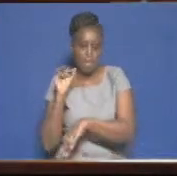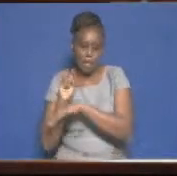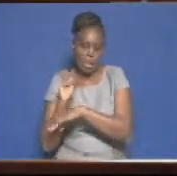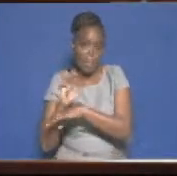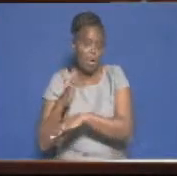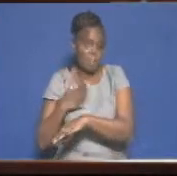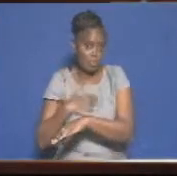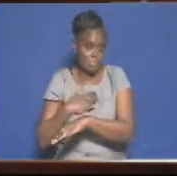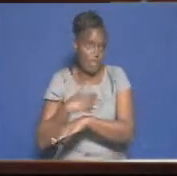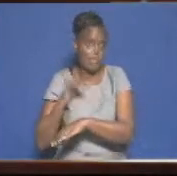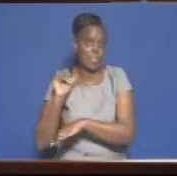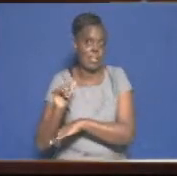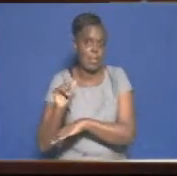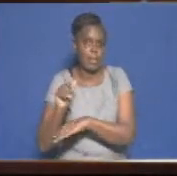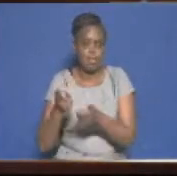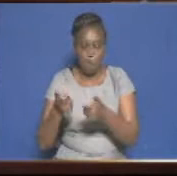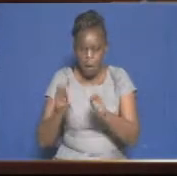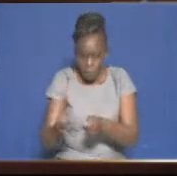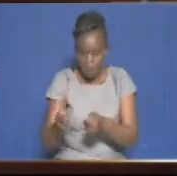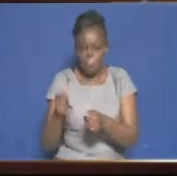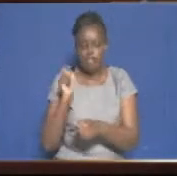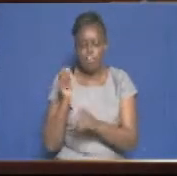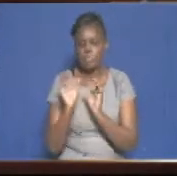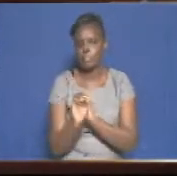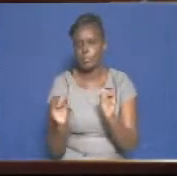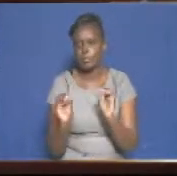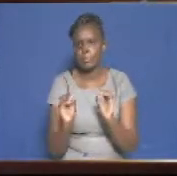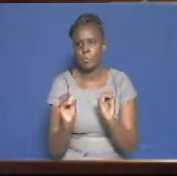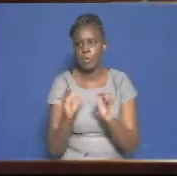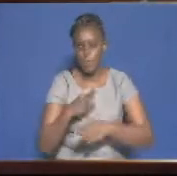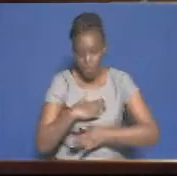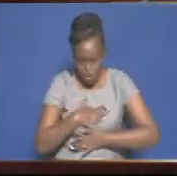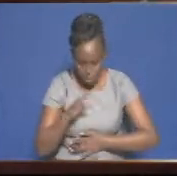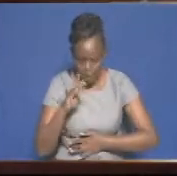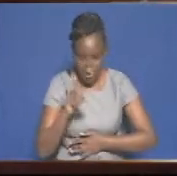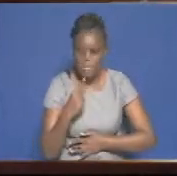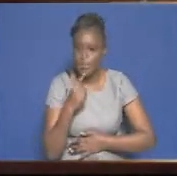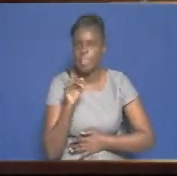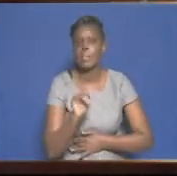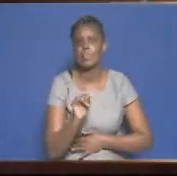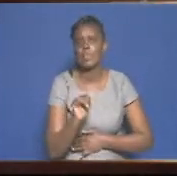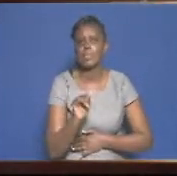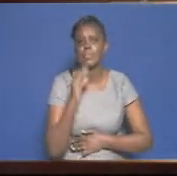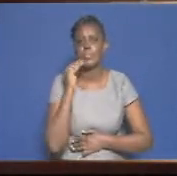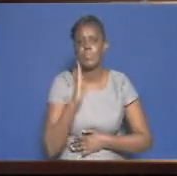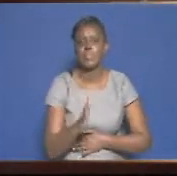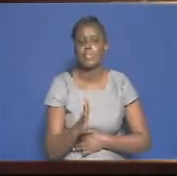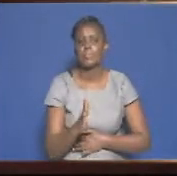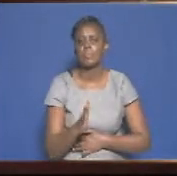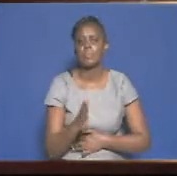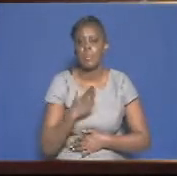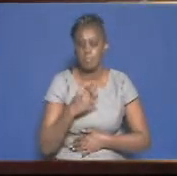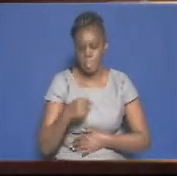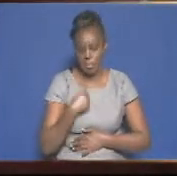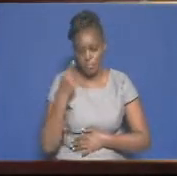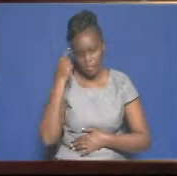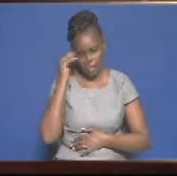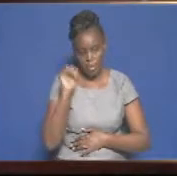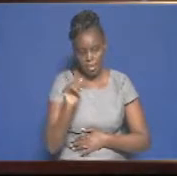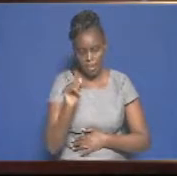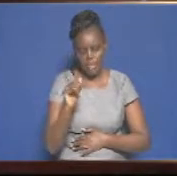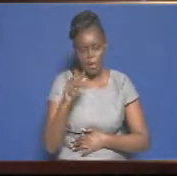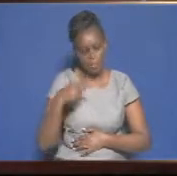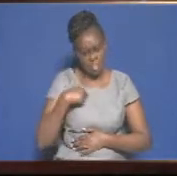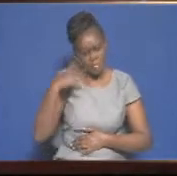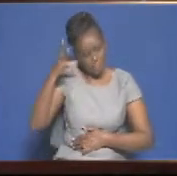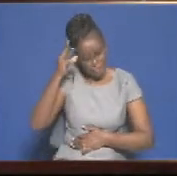Never switch off your phones. And I think this is something that Honorable Mbadi alluded to. Honorable Speaker, I think that those two lessons that